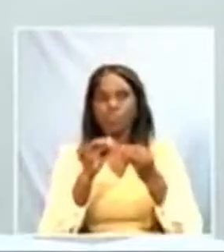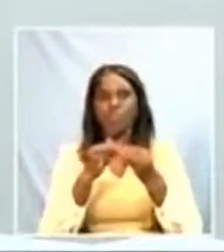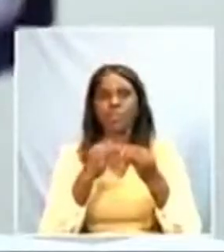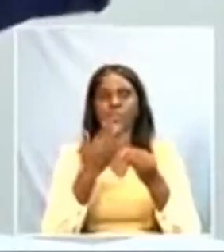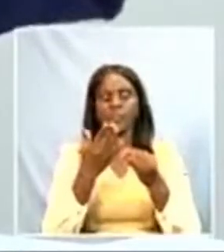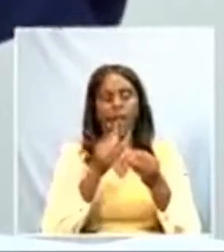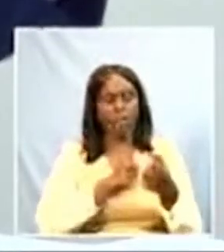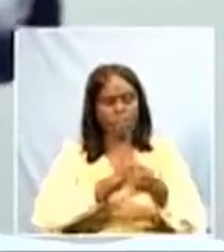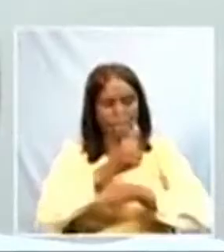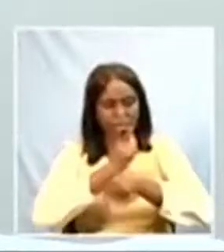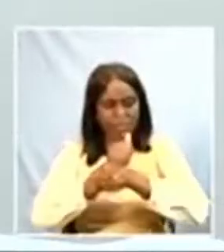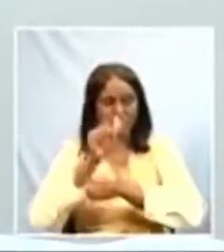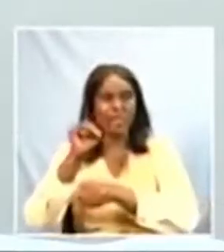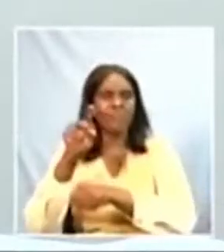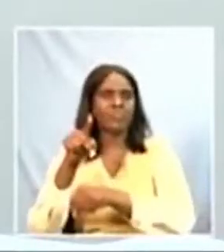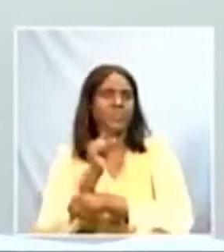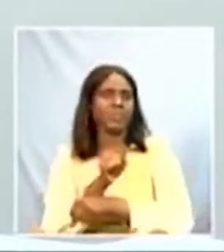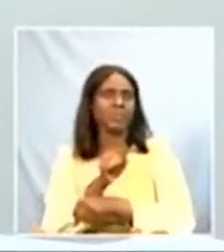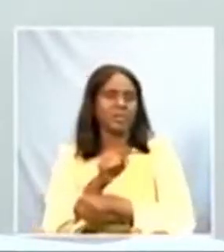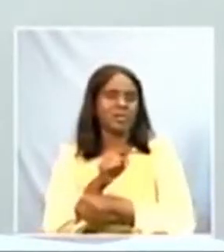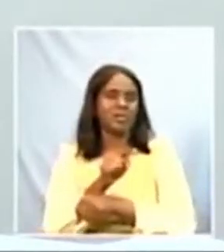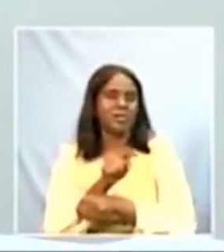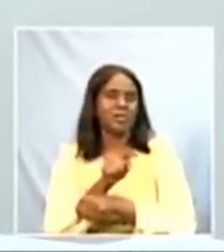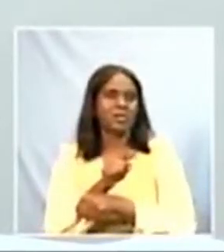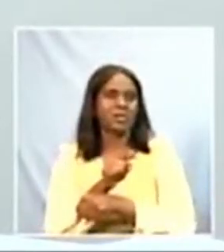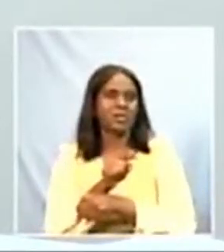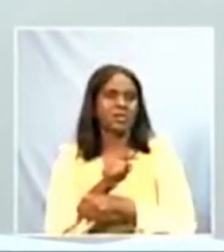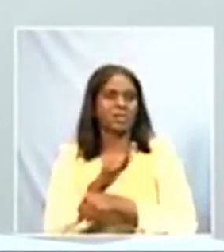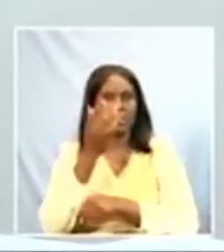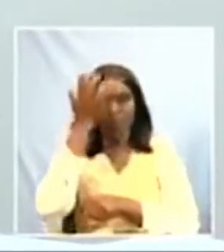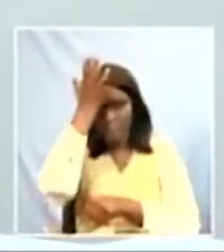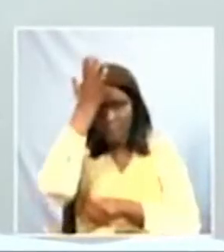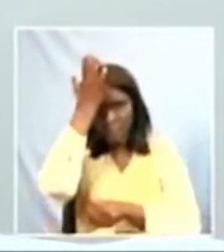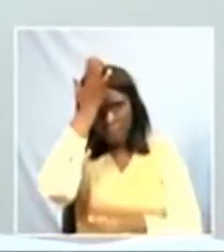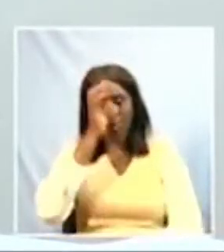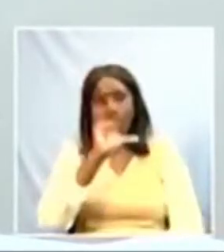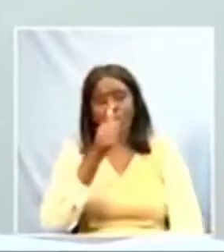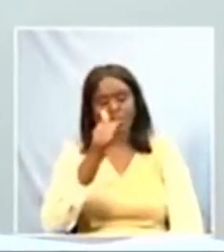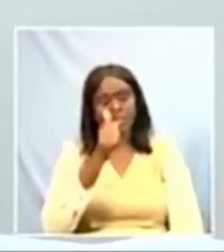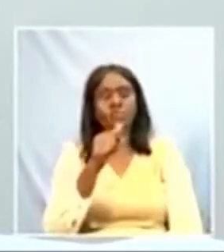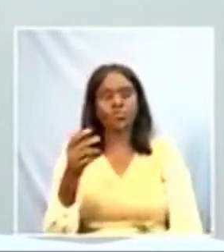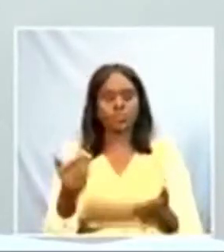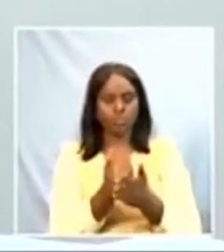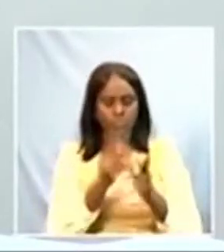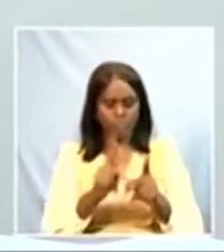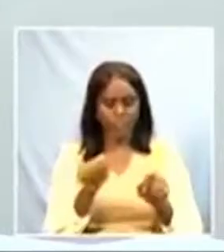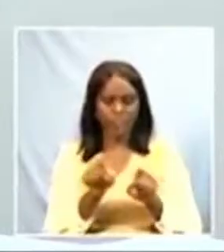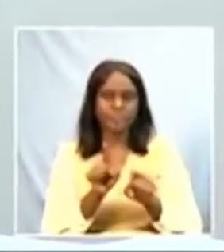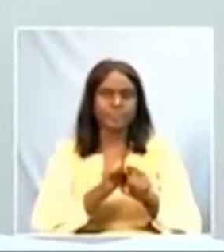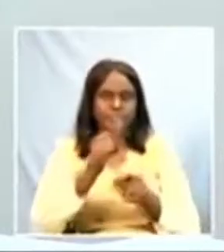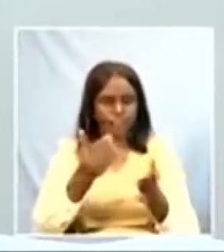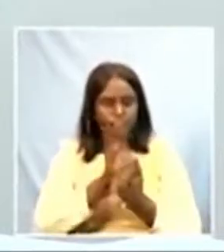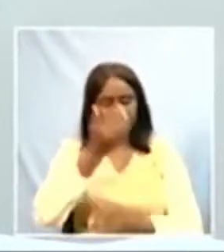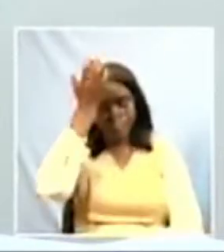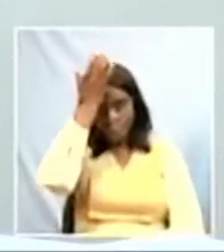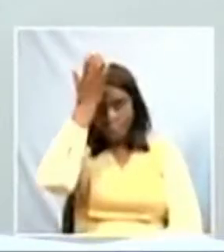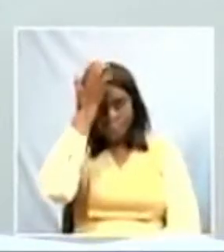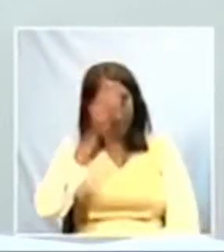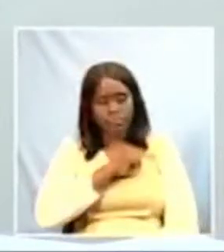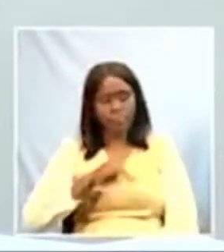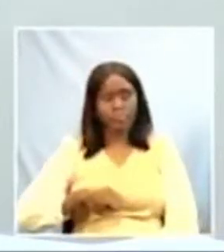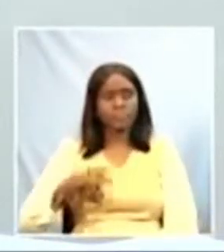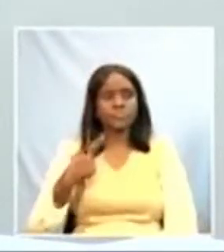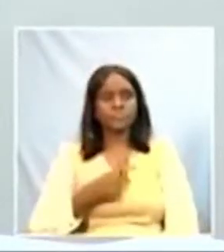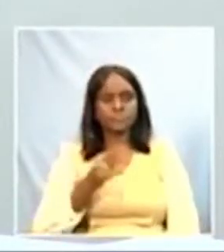They blame the member of parliament. Check the date, CS. You are a new person. The date that the members of parliament